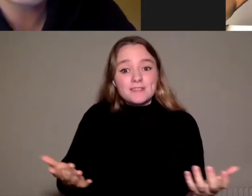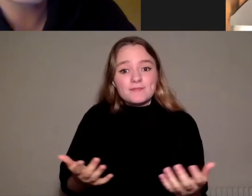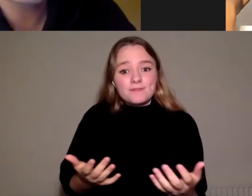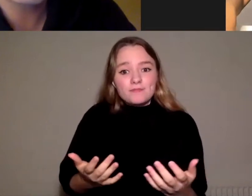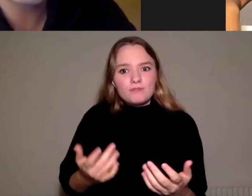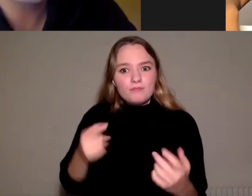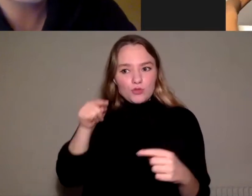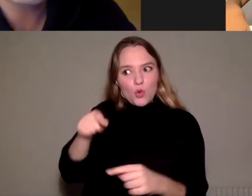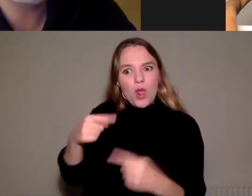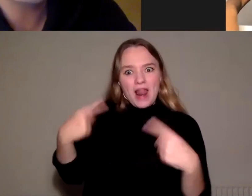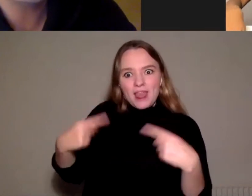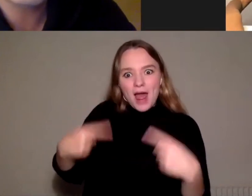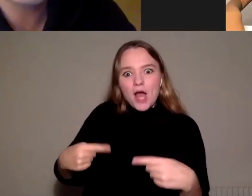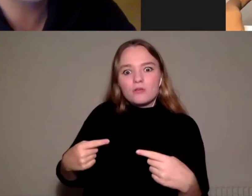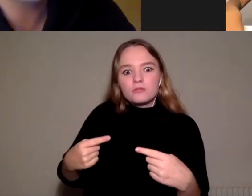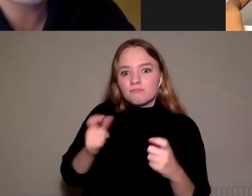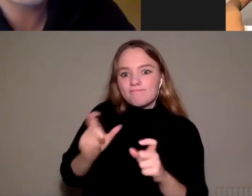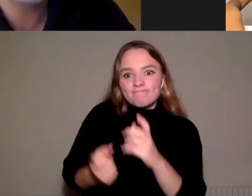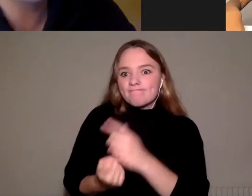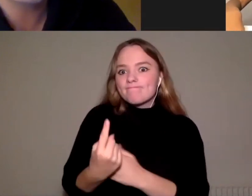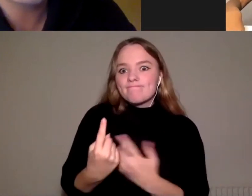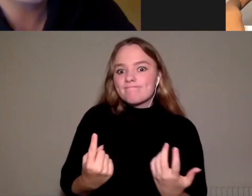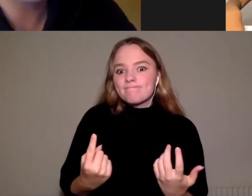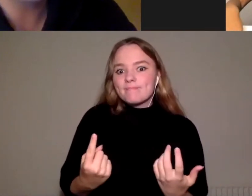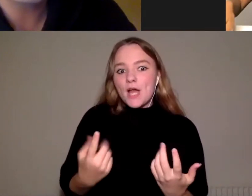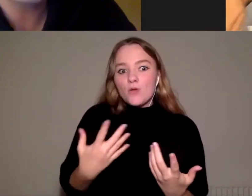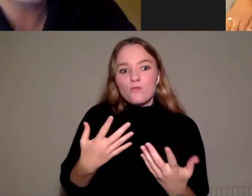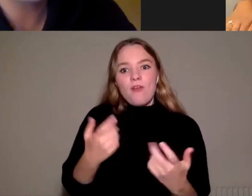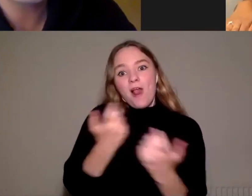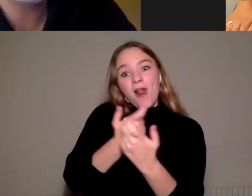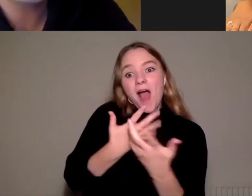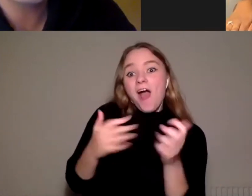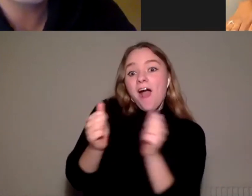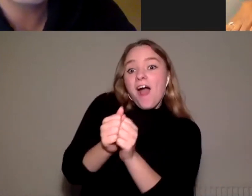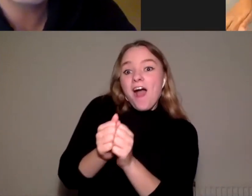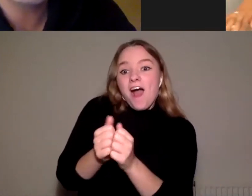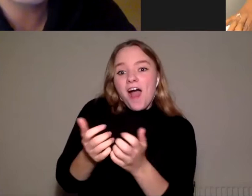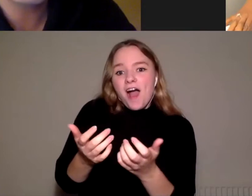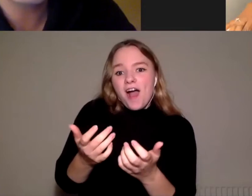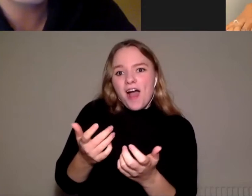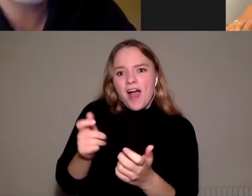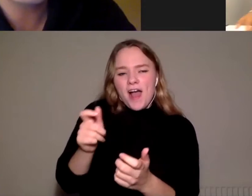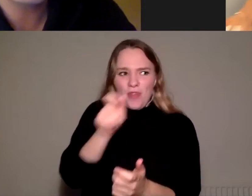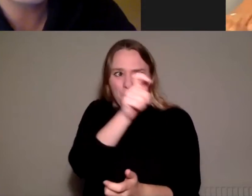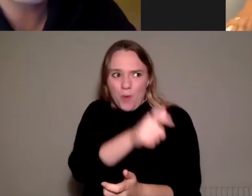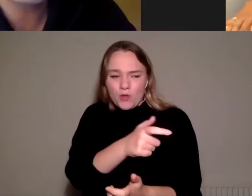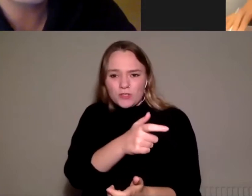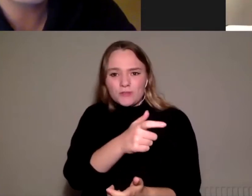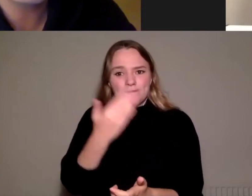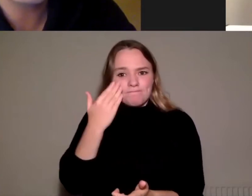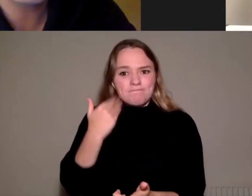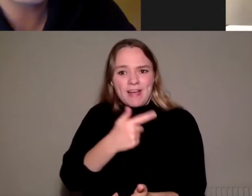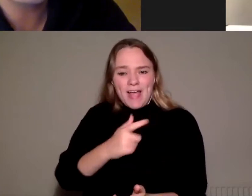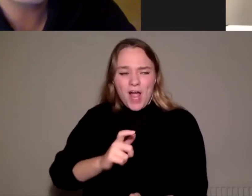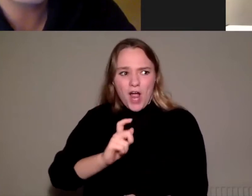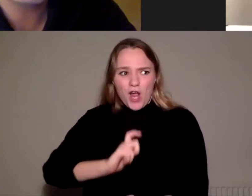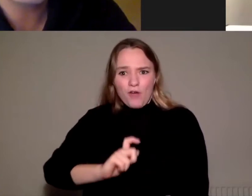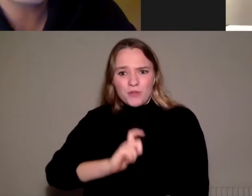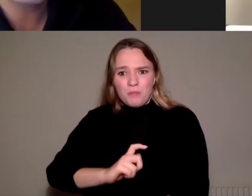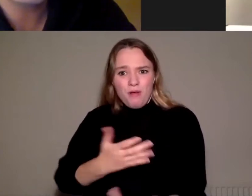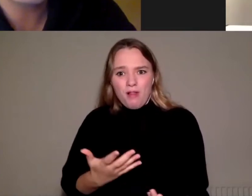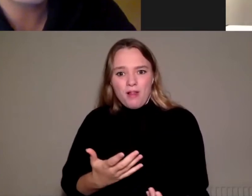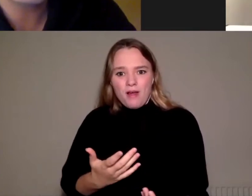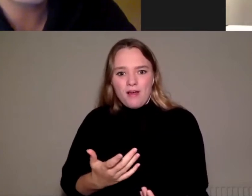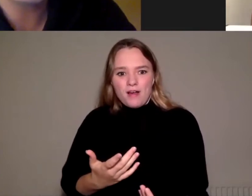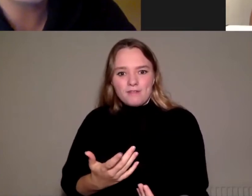to be wrong. You've laughed in agreement with what they've said to make someone feel uncomfortable because of their skin color or because of whatever